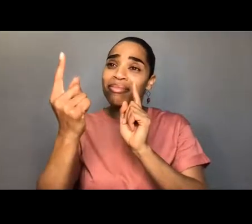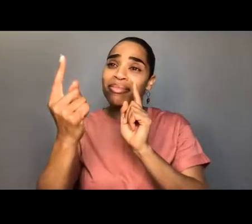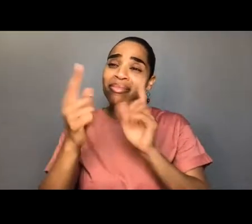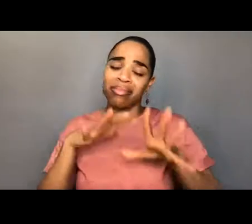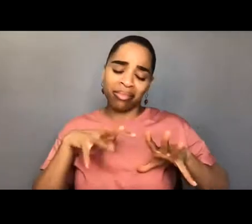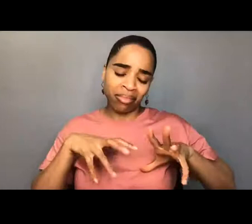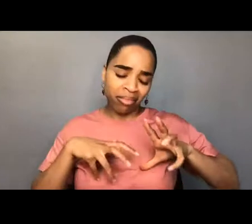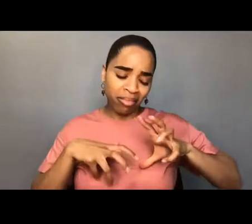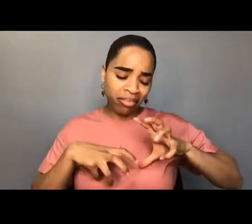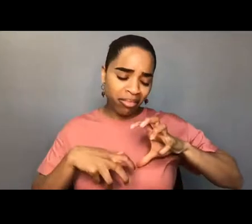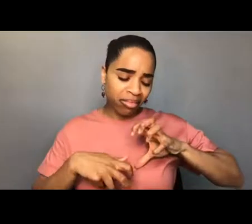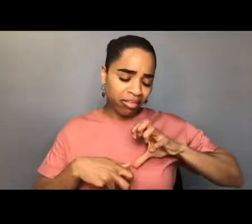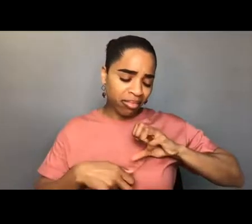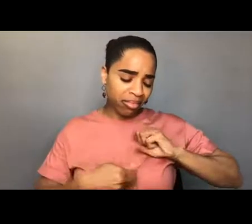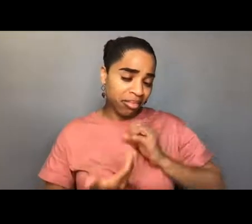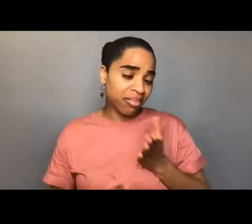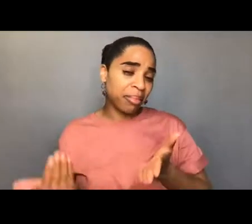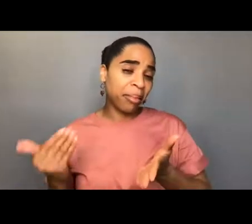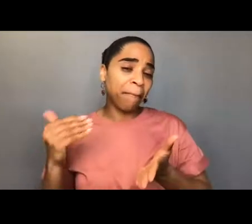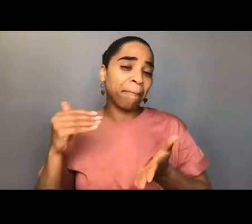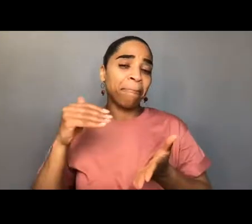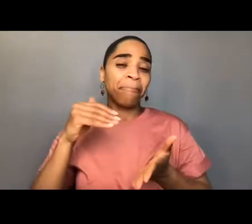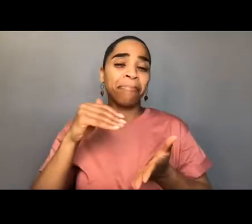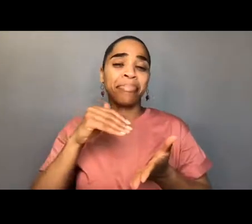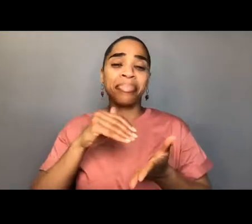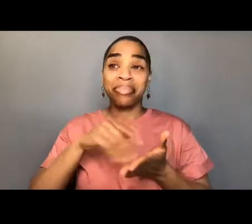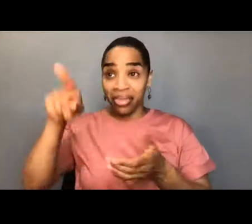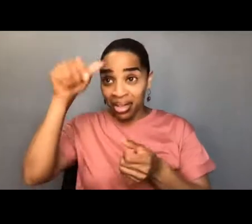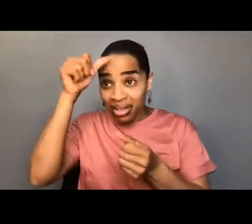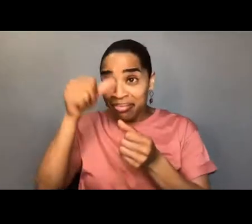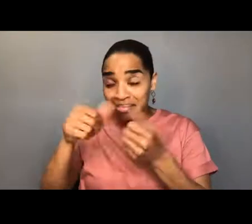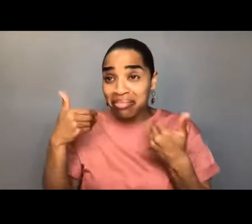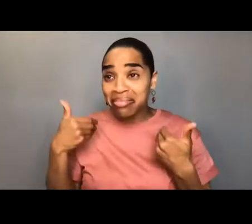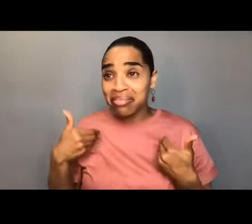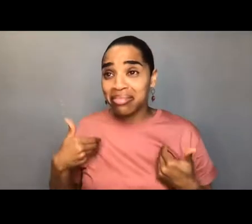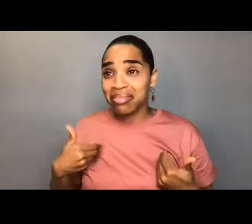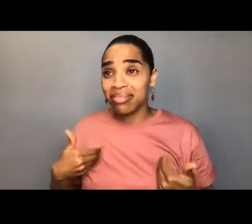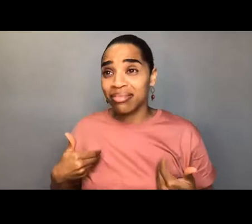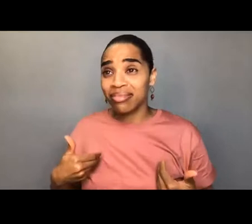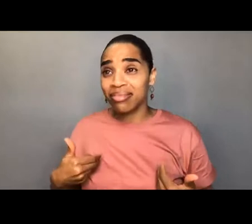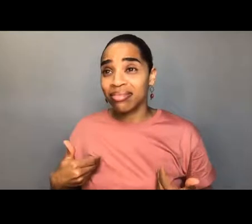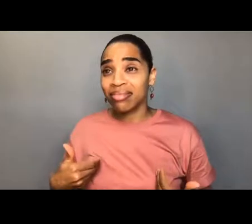heartbreak anniversary. Do you ever think of me?